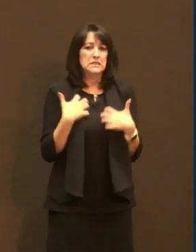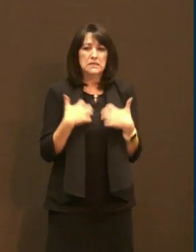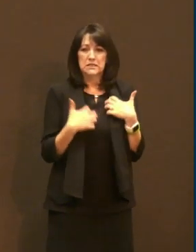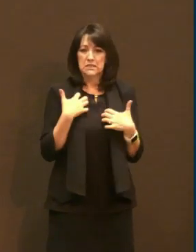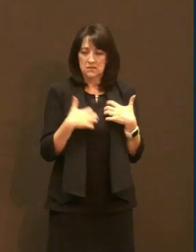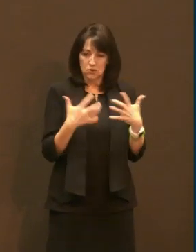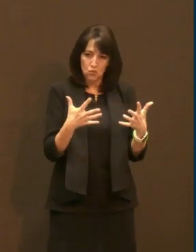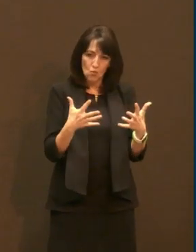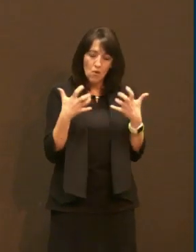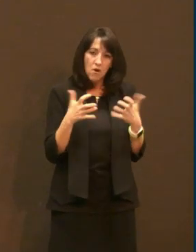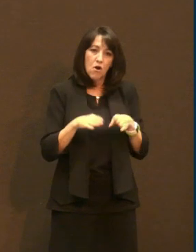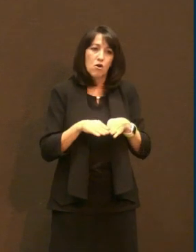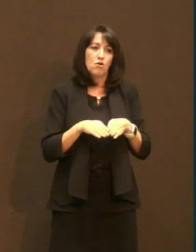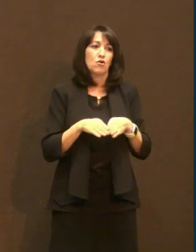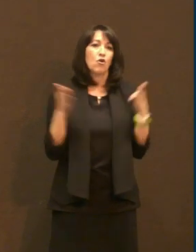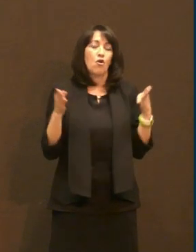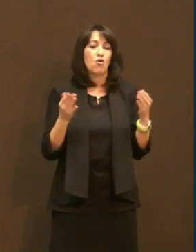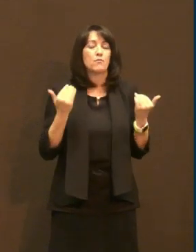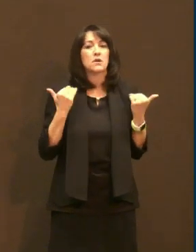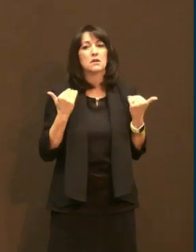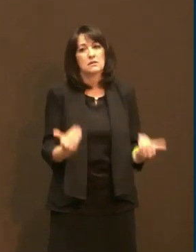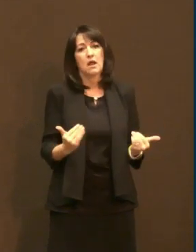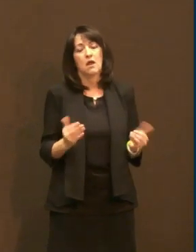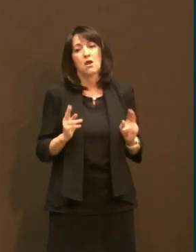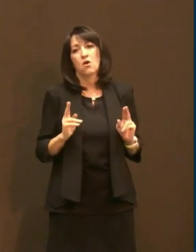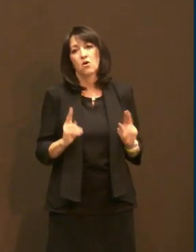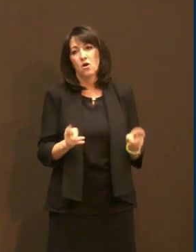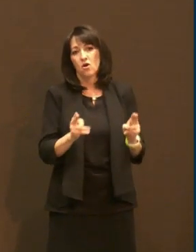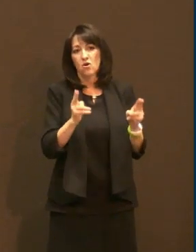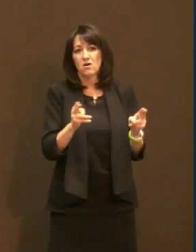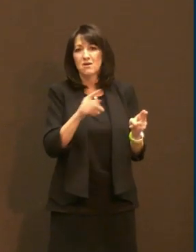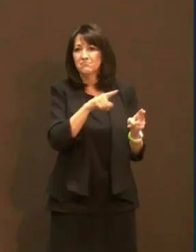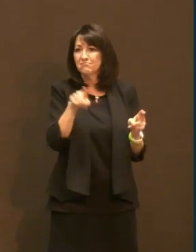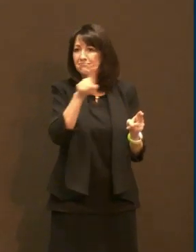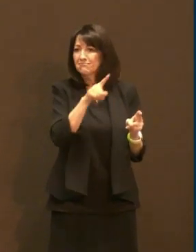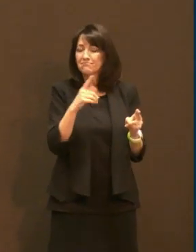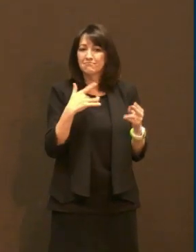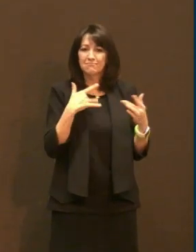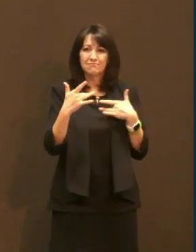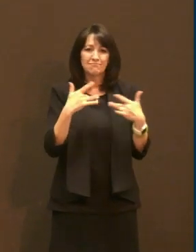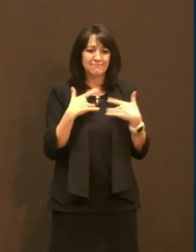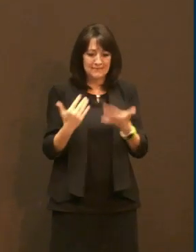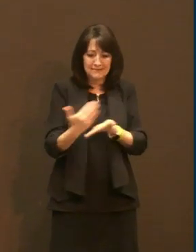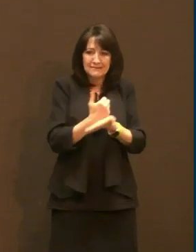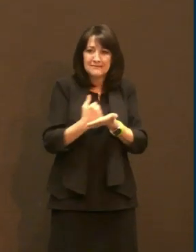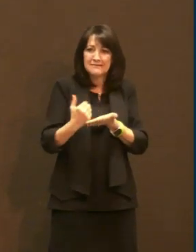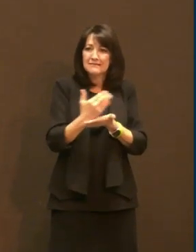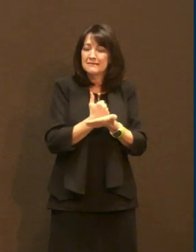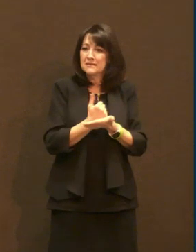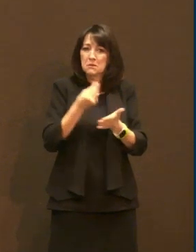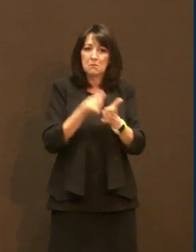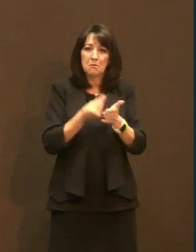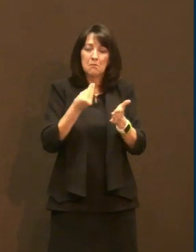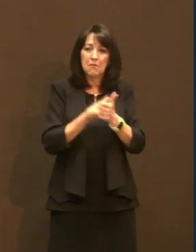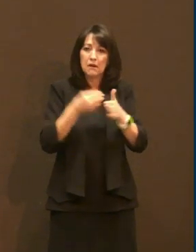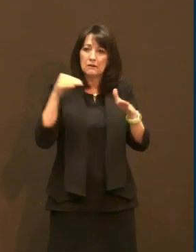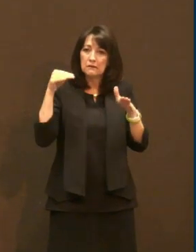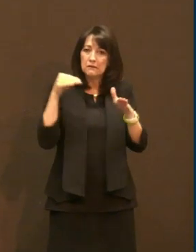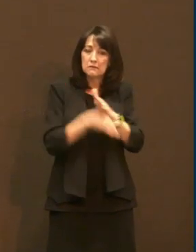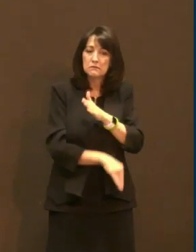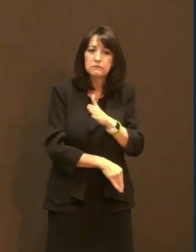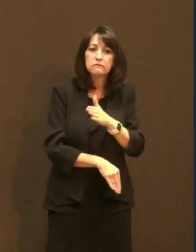state. And we're also doing, through Lieutenant Governor Hall Long, Zoom town hall meetings, which started this week,